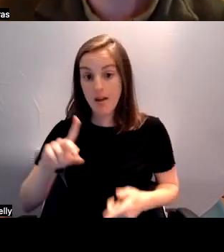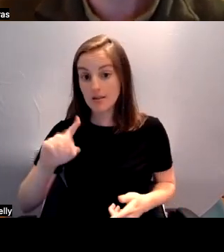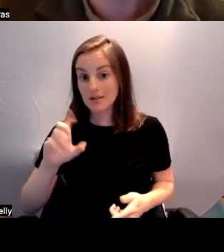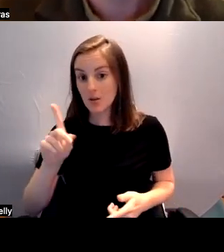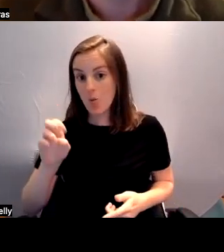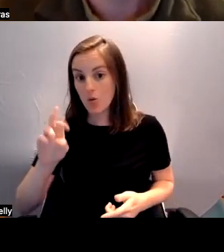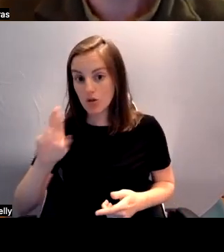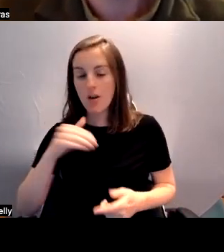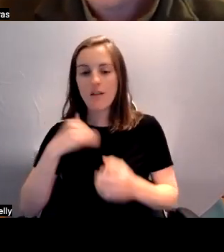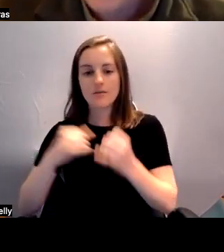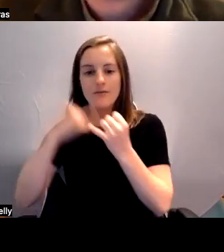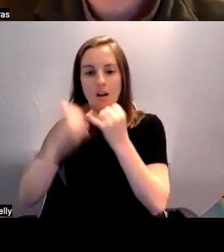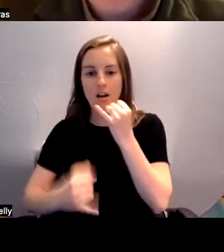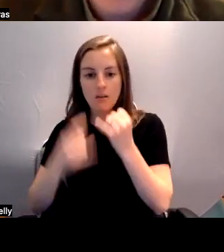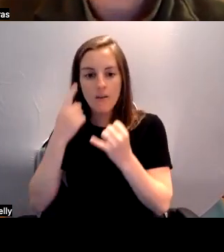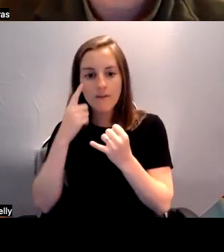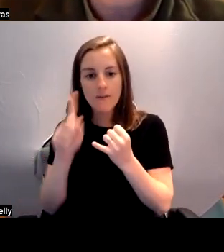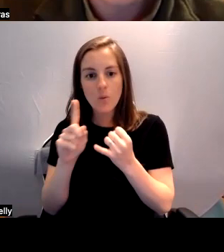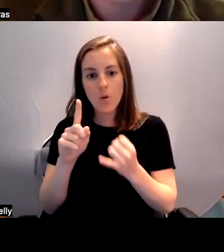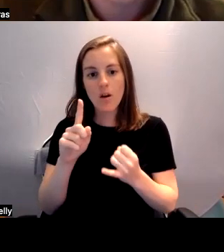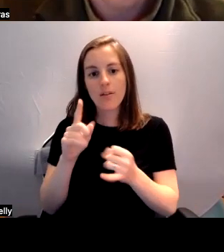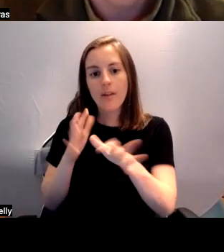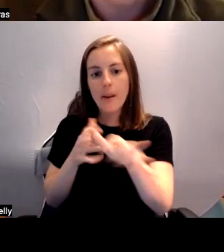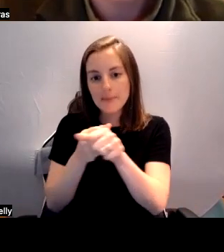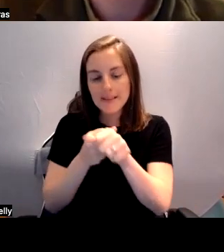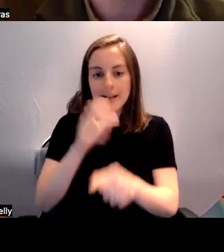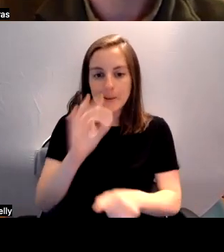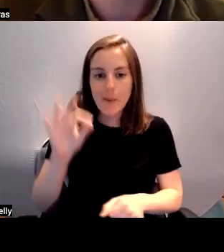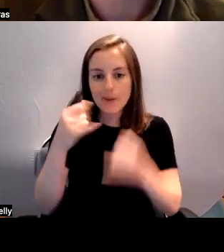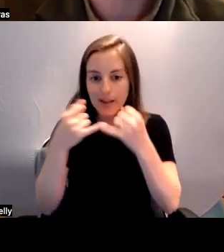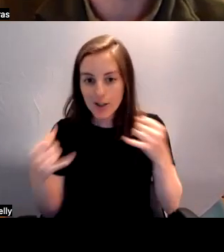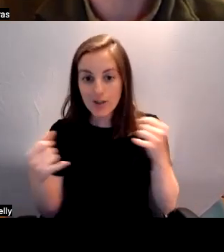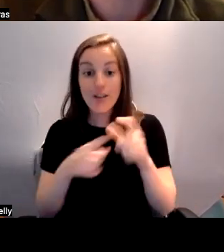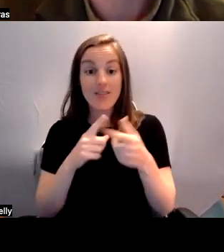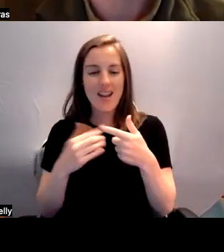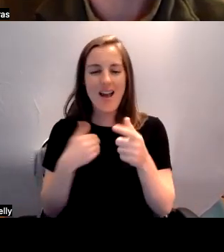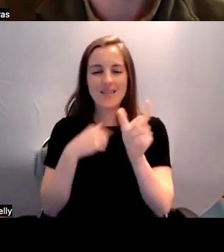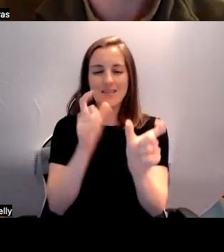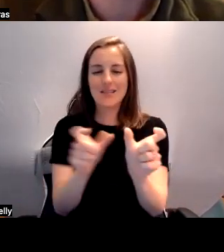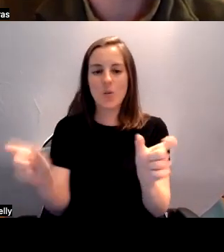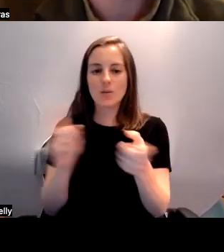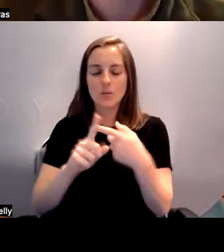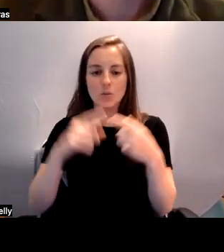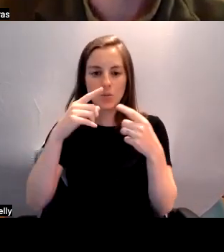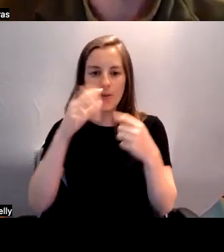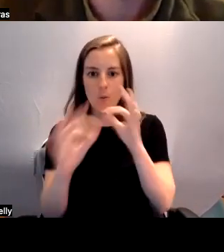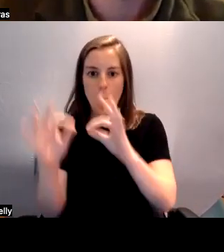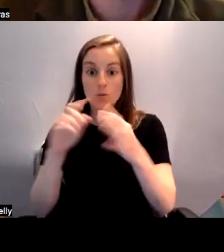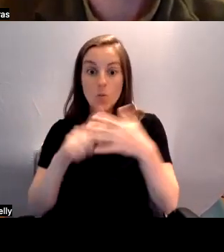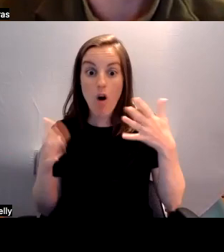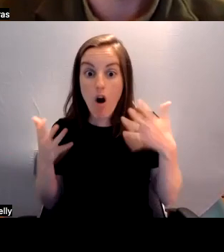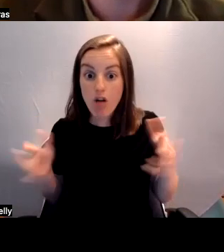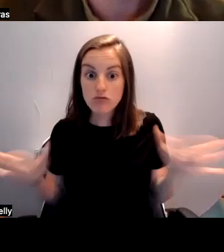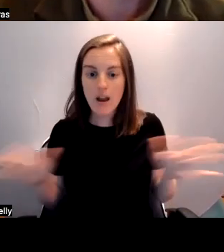and nodes and also adds the sequence into the nodes, the one that was already decoded, to